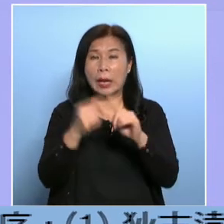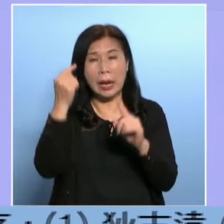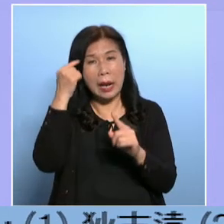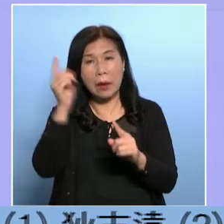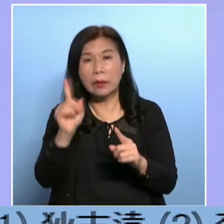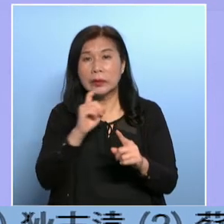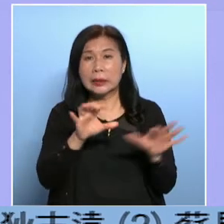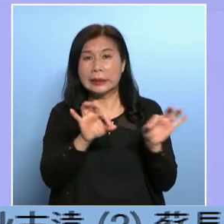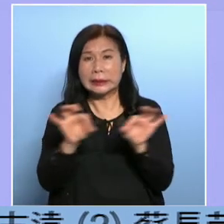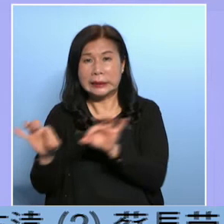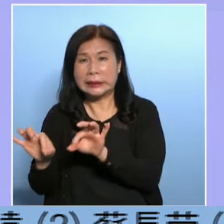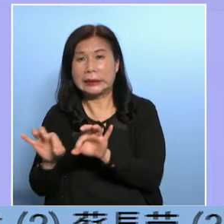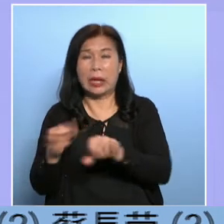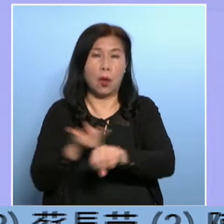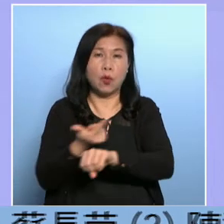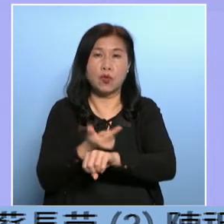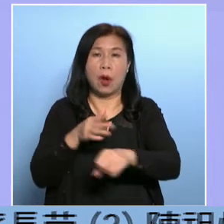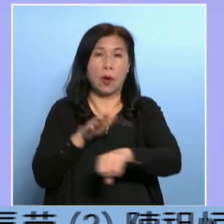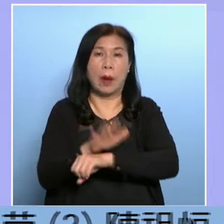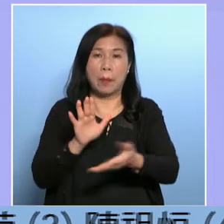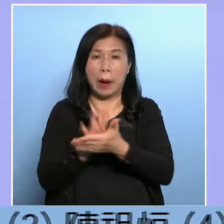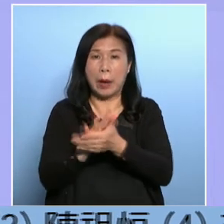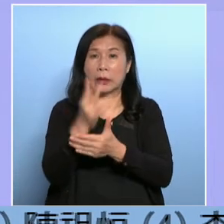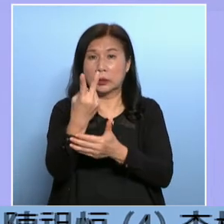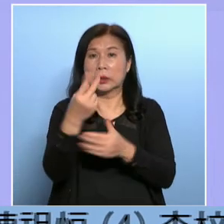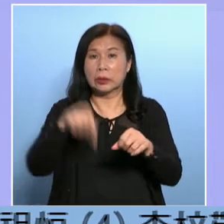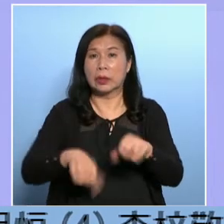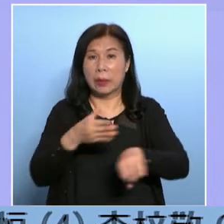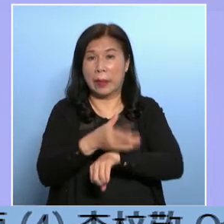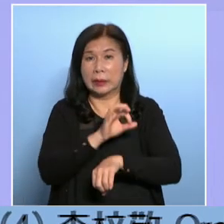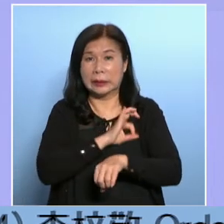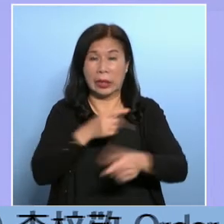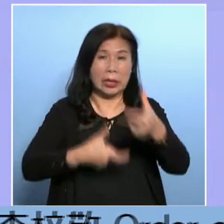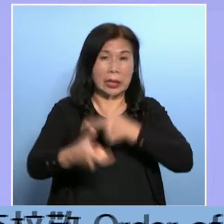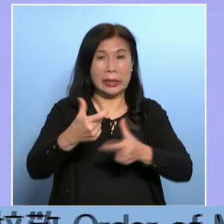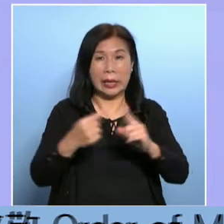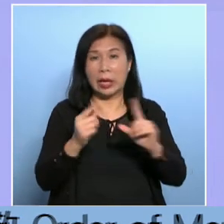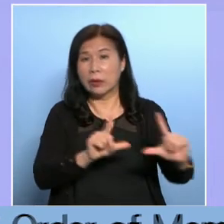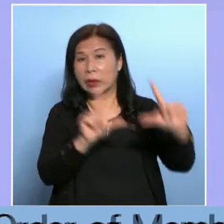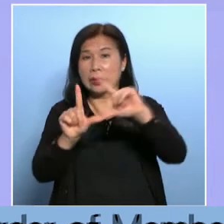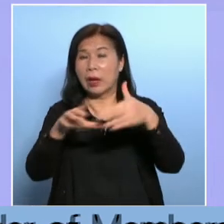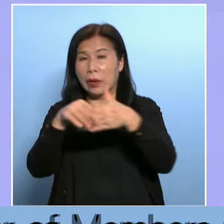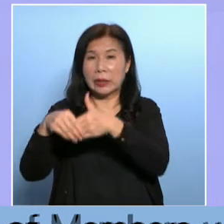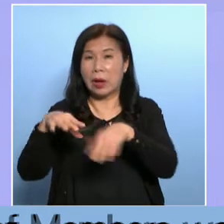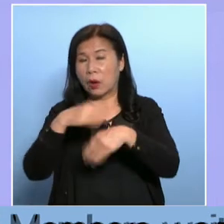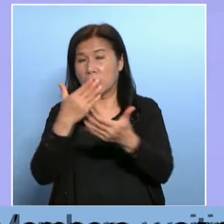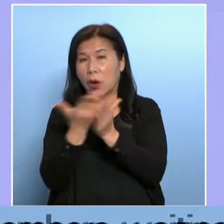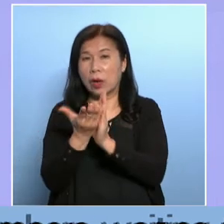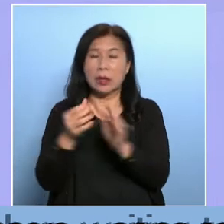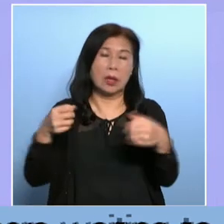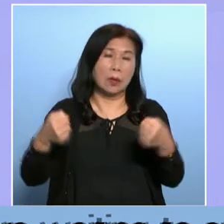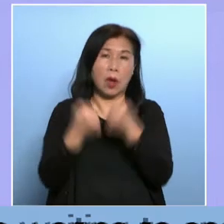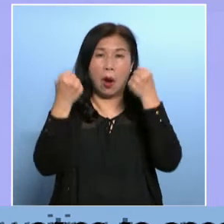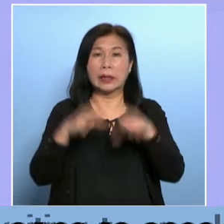February 13, 2020. Nobody expected it would last for more than 2 years and wreaking havoc on our economy and